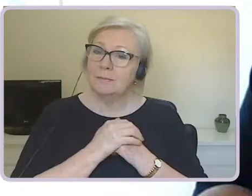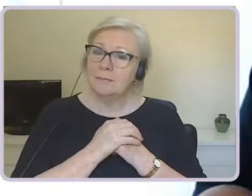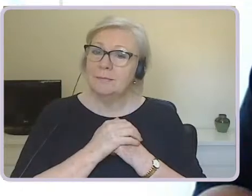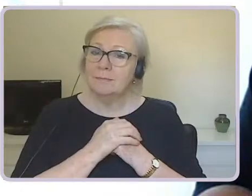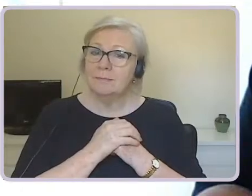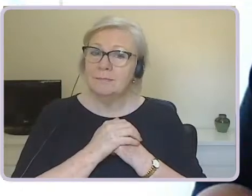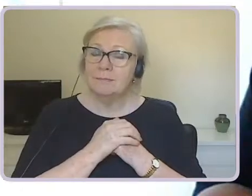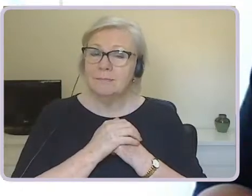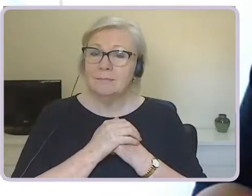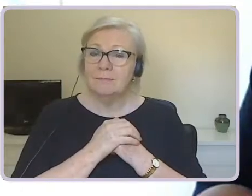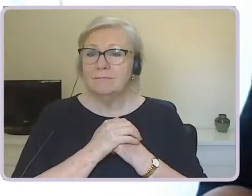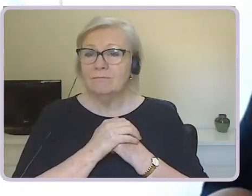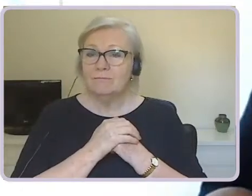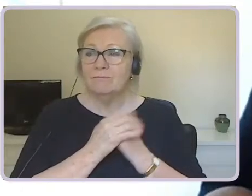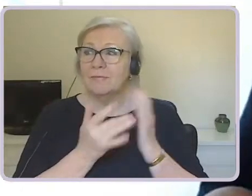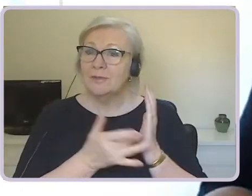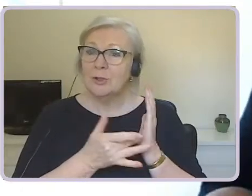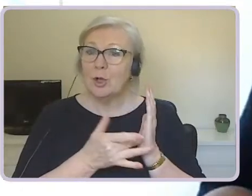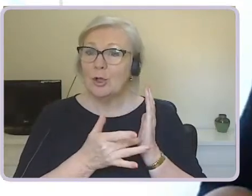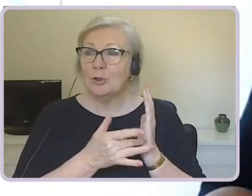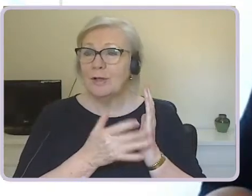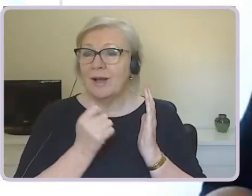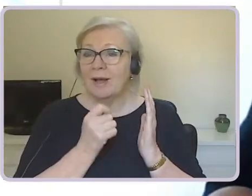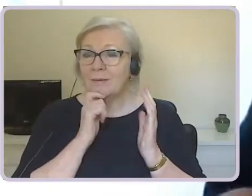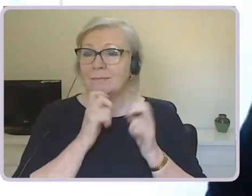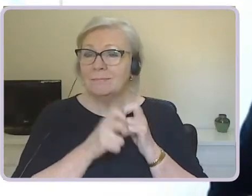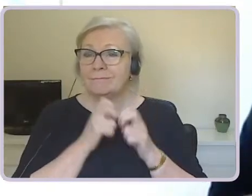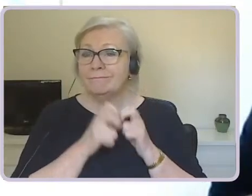all the technology glitches.